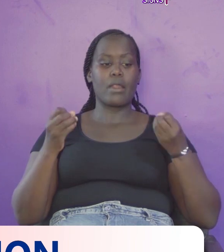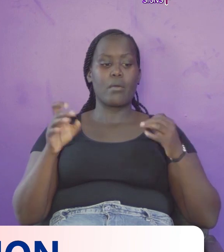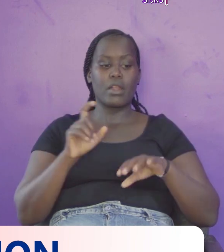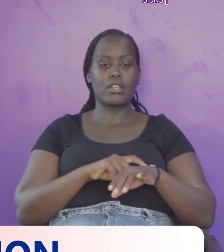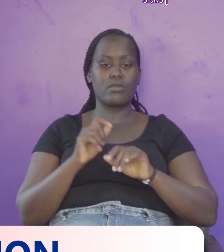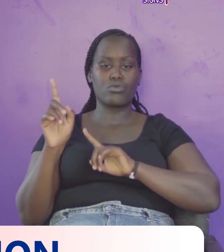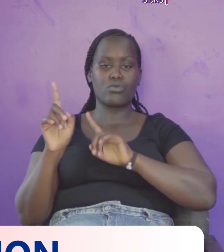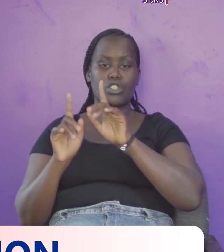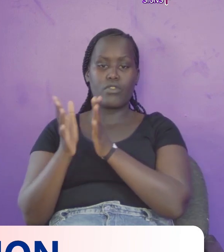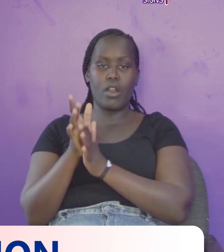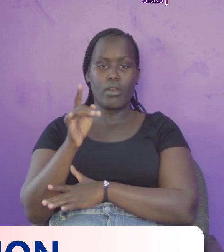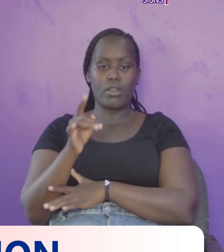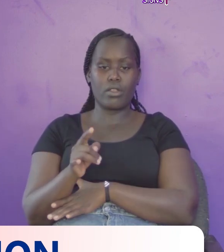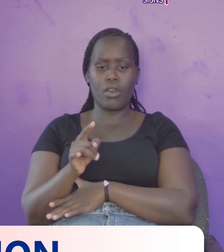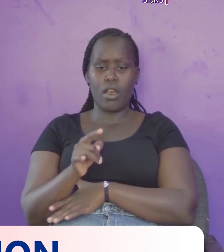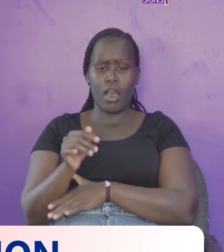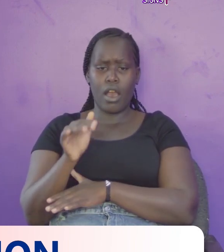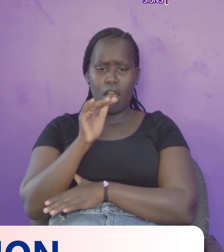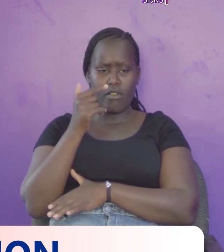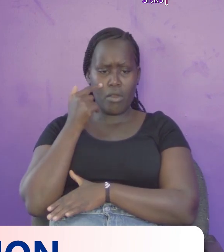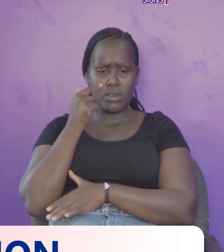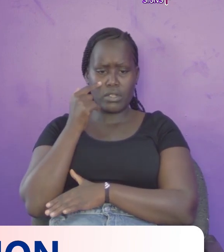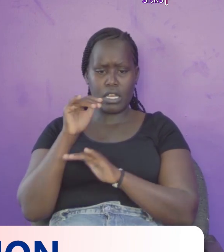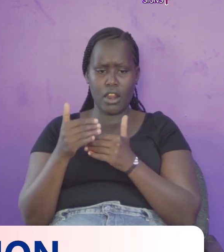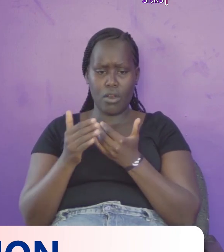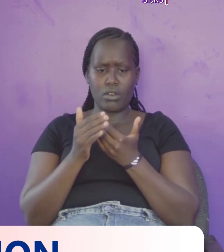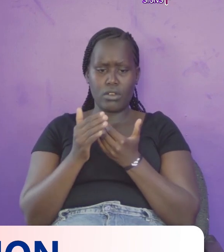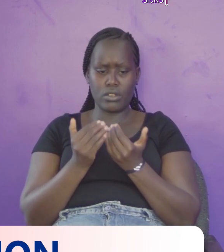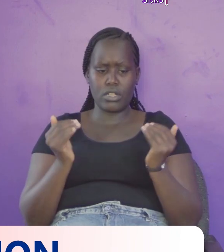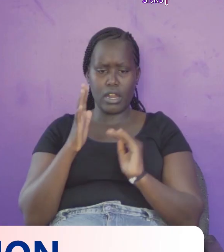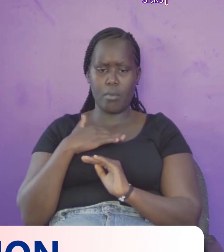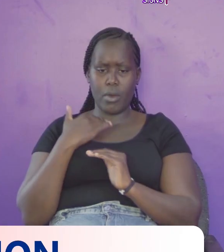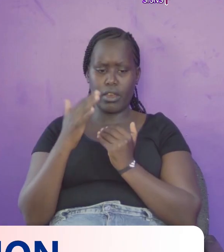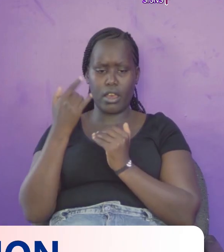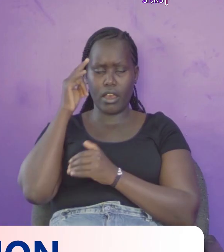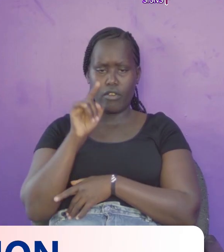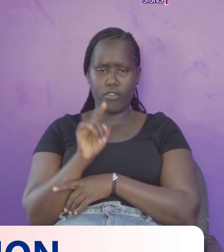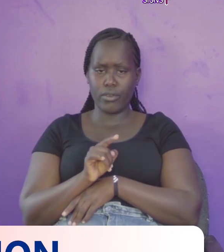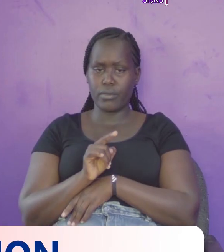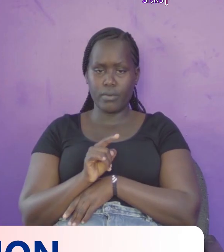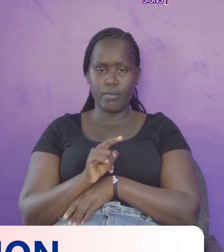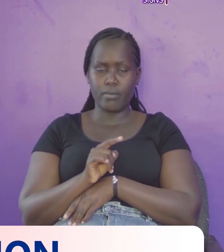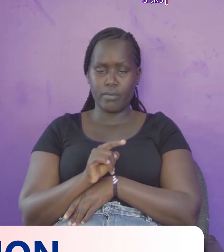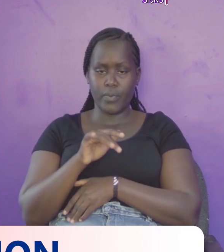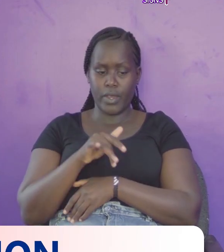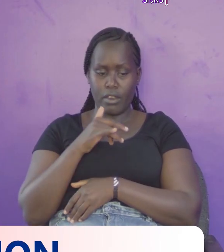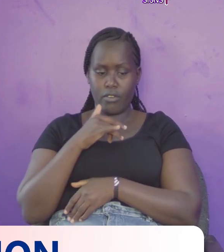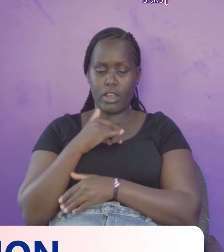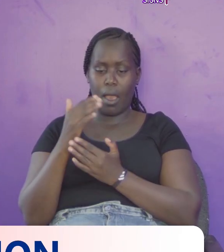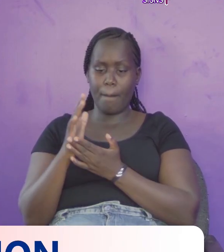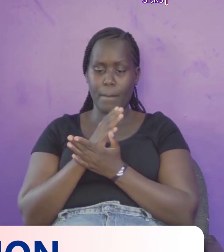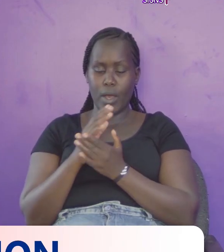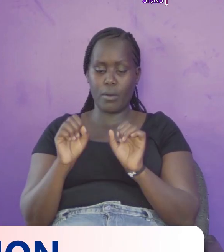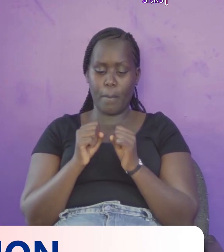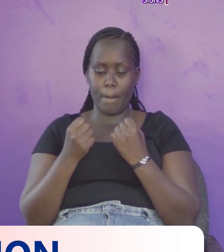you. Have you ever seen how my children treat you? Yes. I feel part and parcel of society. Yes. And that's why